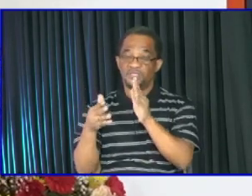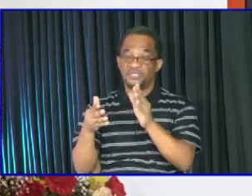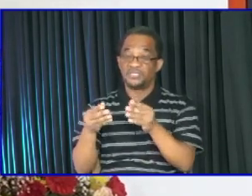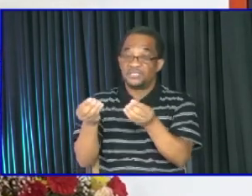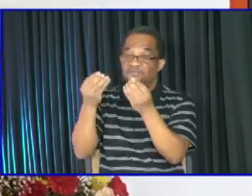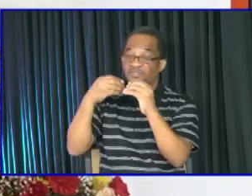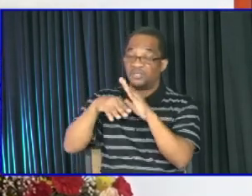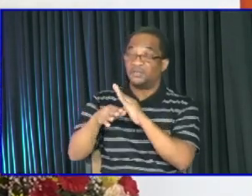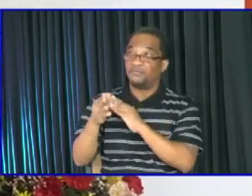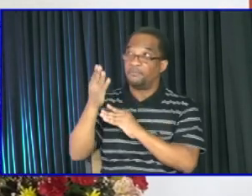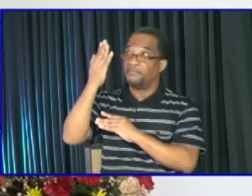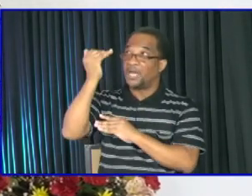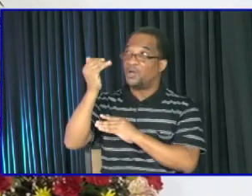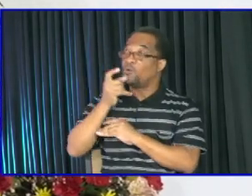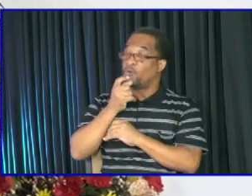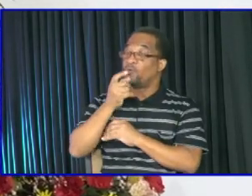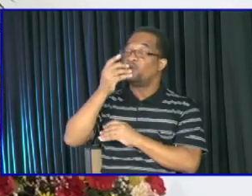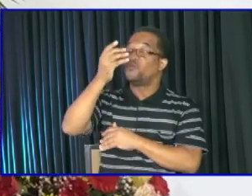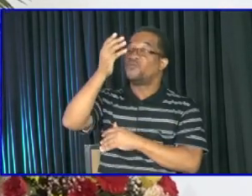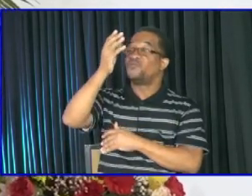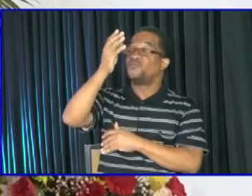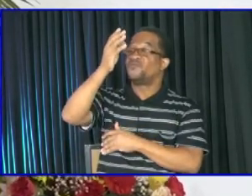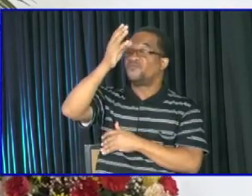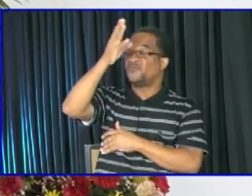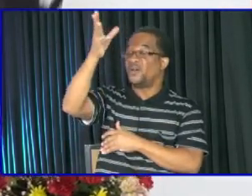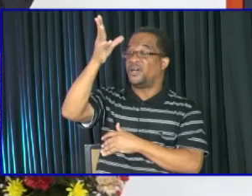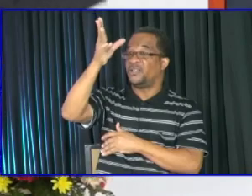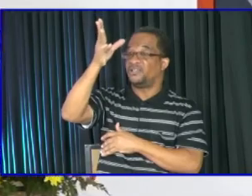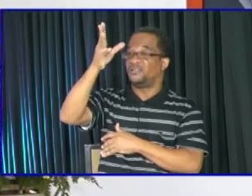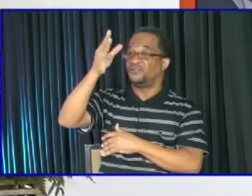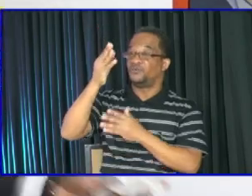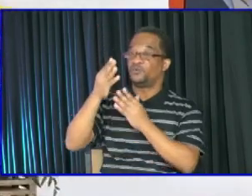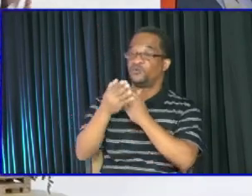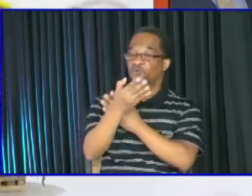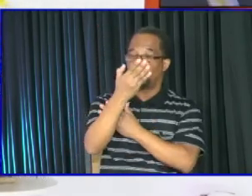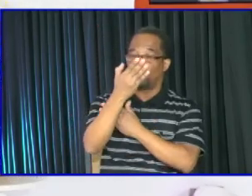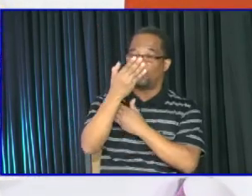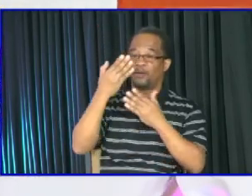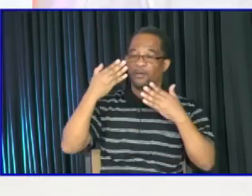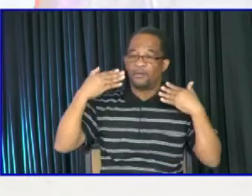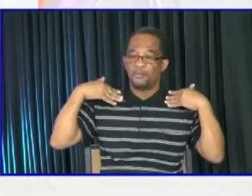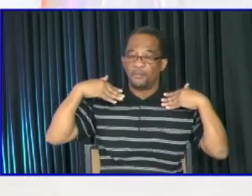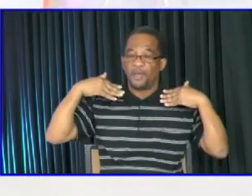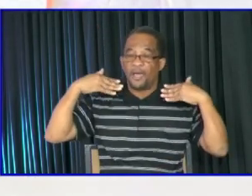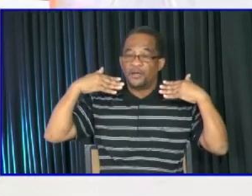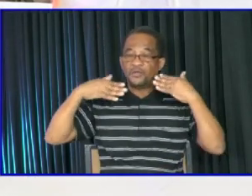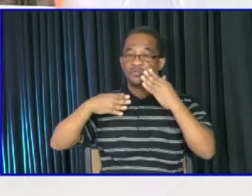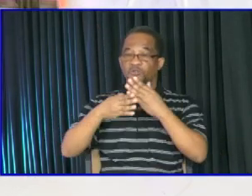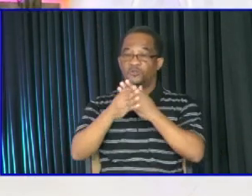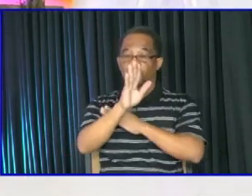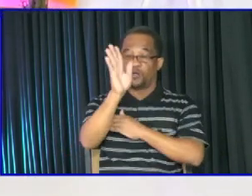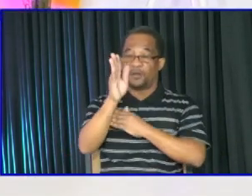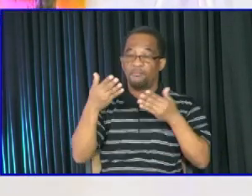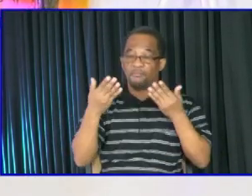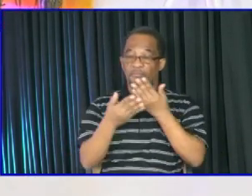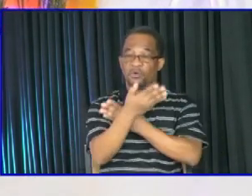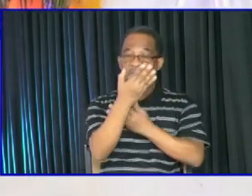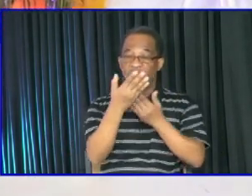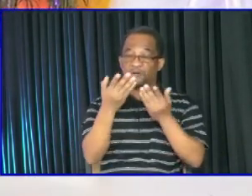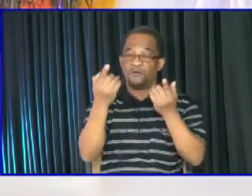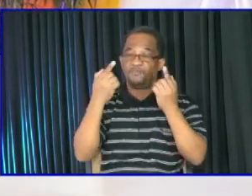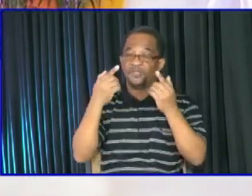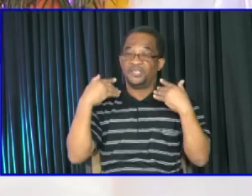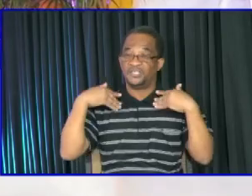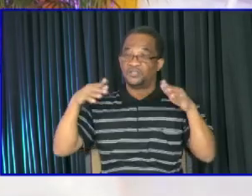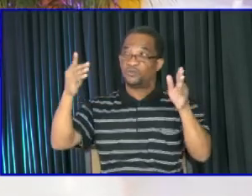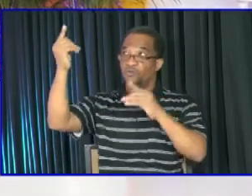the Father, when Sunday morning came, the angel came down from God out of heaven with such